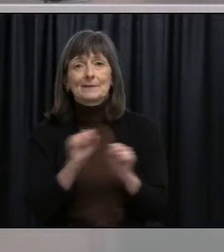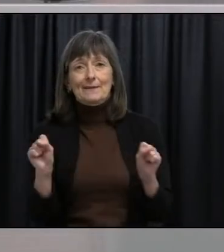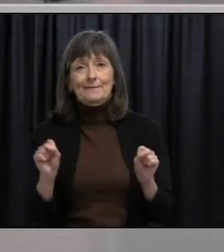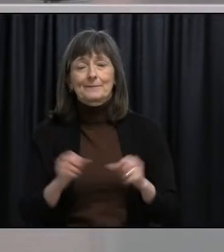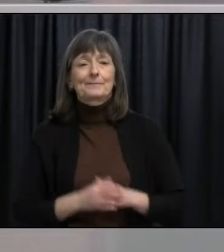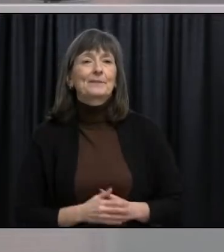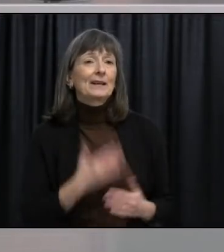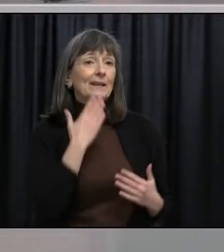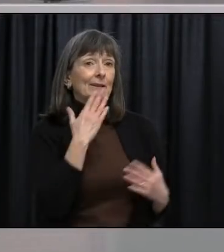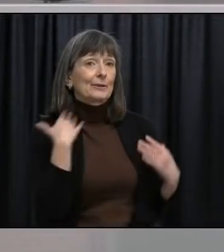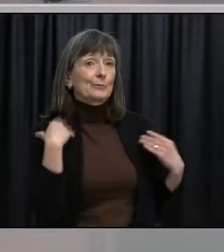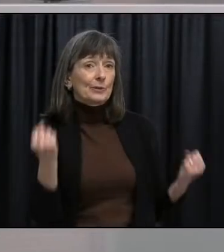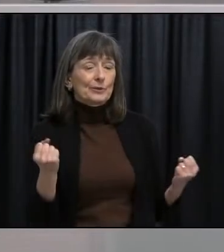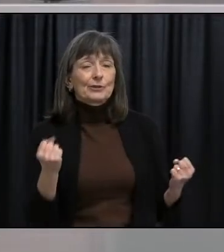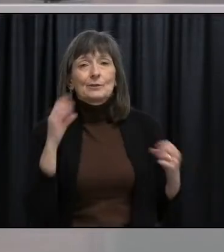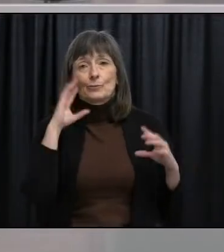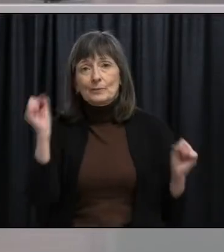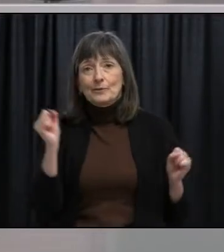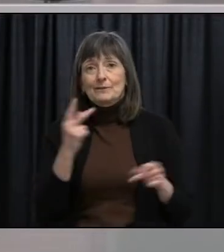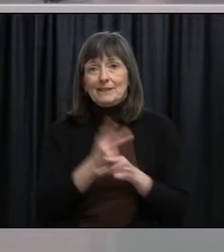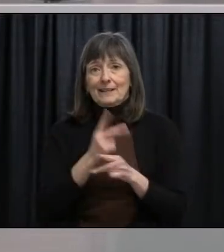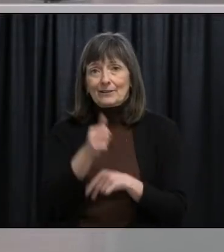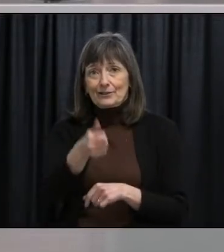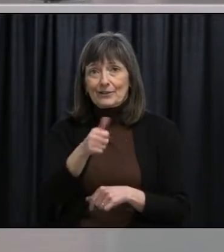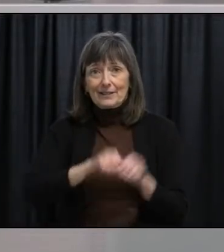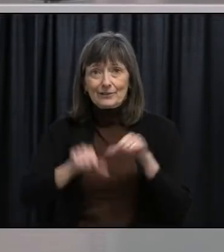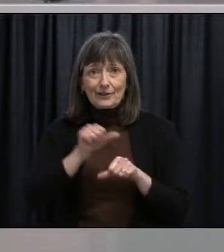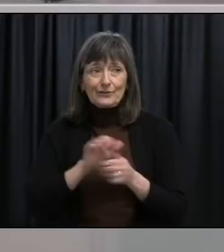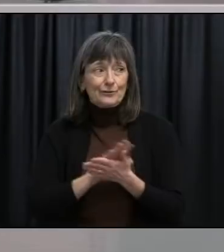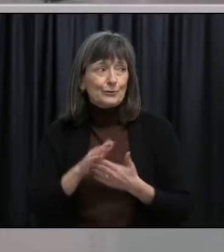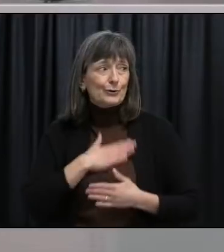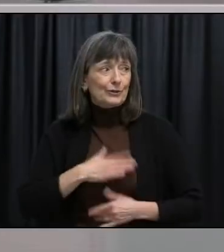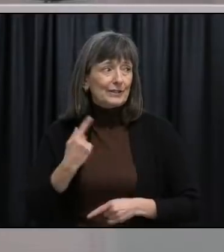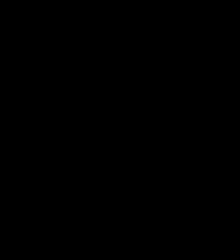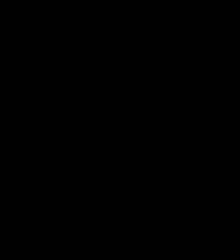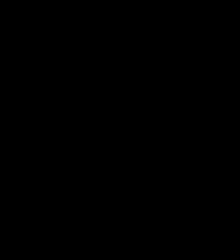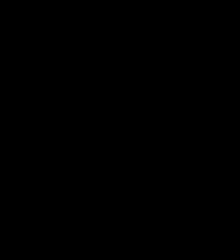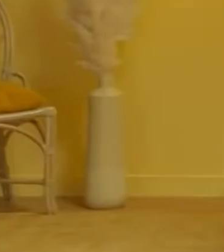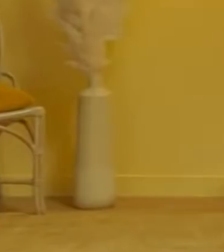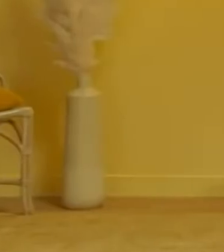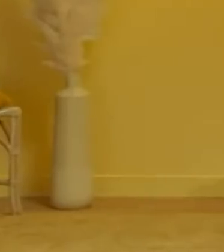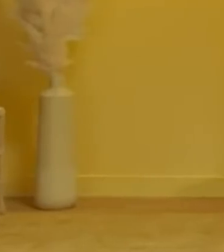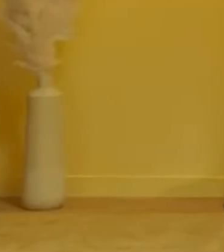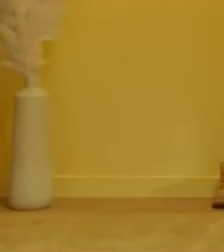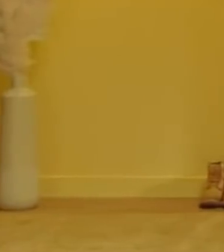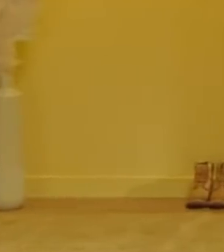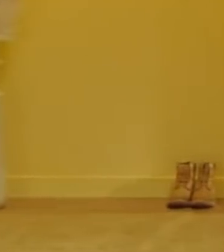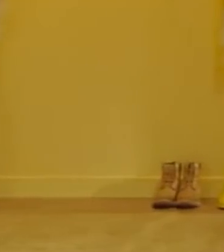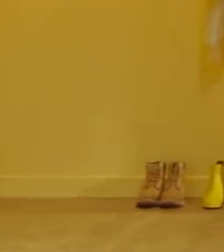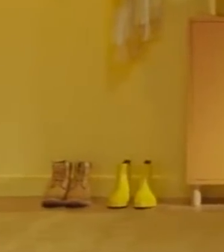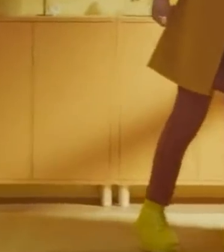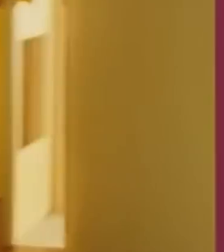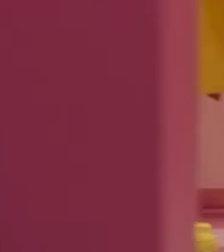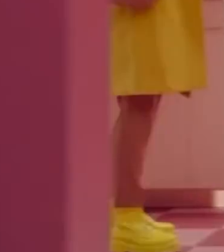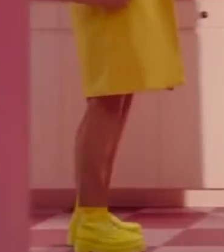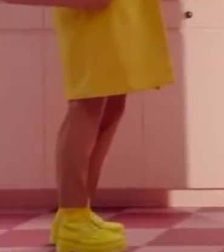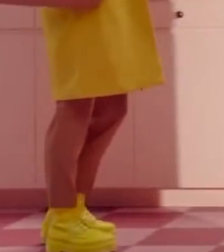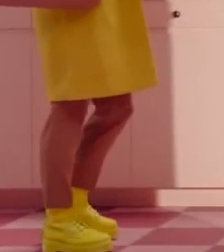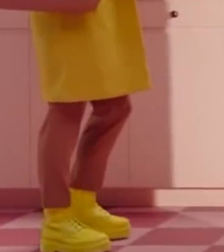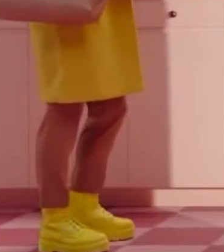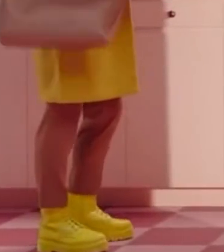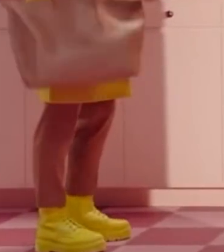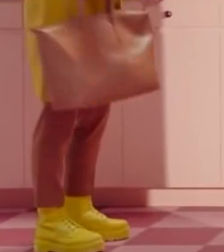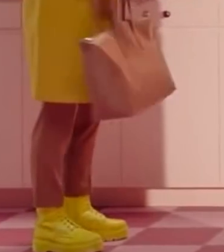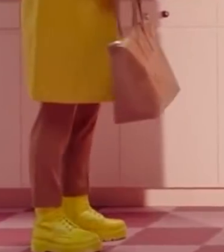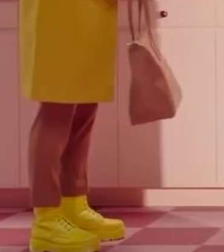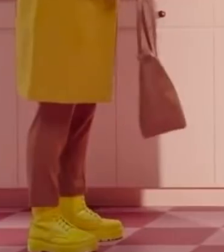Thank you, Premier. Stay safe, everyone. Take care of yourselves and each other, and enjoy the rest of your day. This is Jan. Jan sometimes visits her